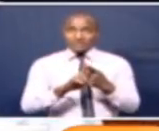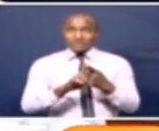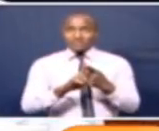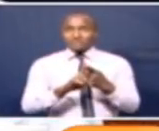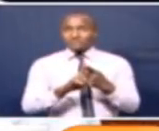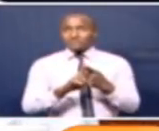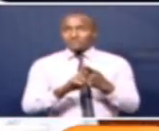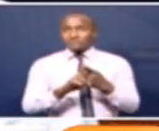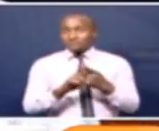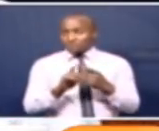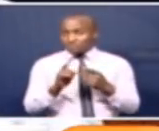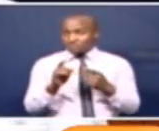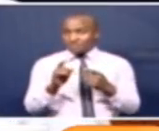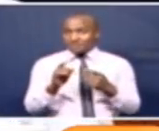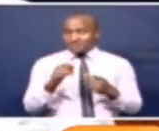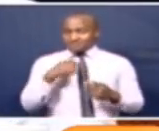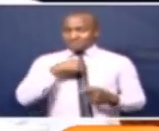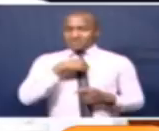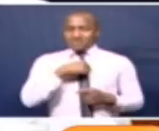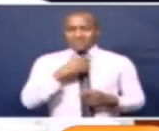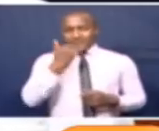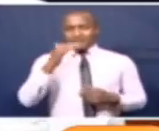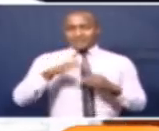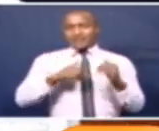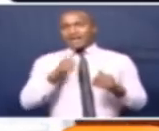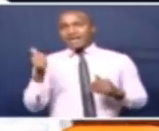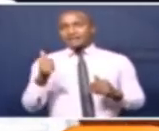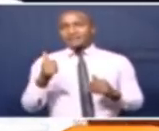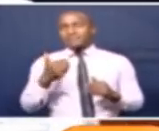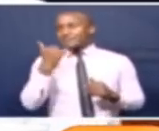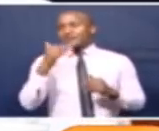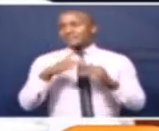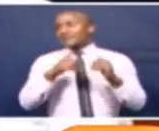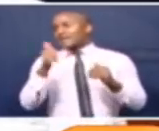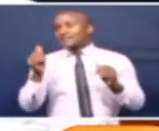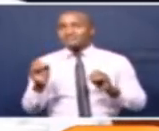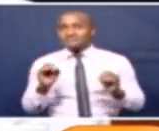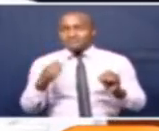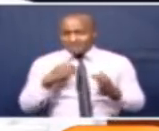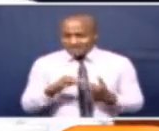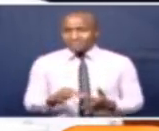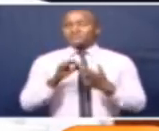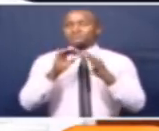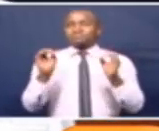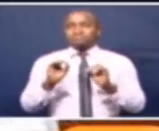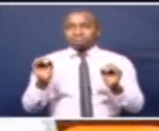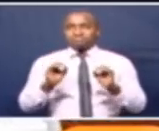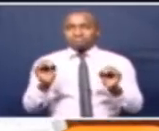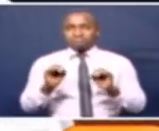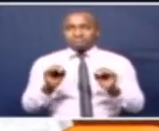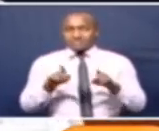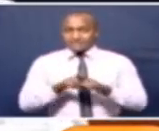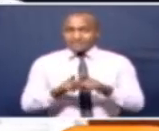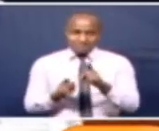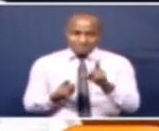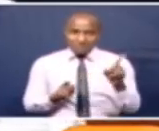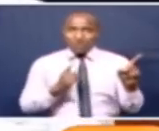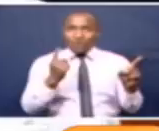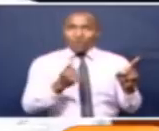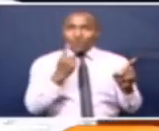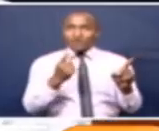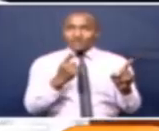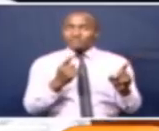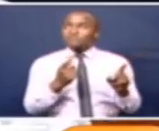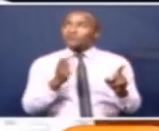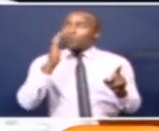that pride that I'm better than others. I'm not better than them. I'm not more special. I'm just like them. It's just that it is by